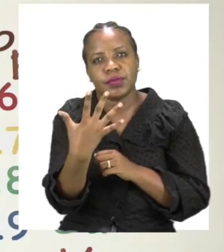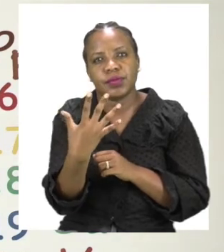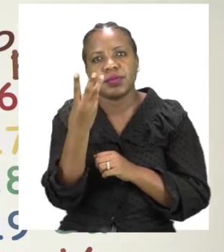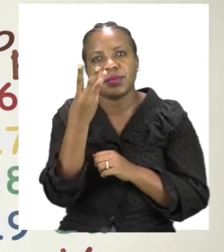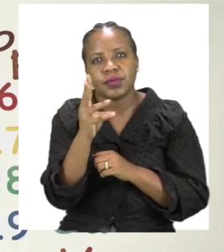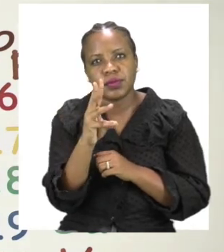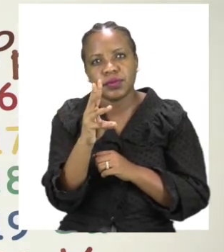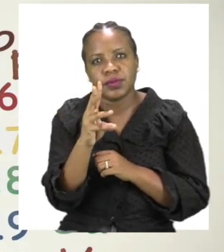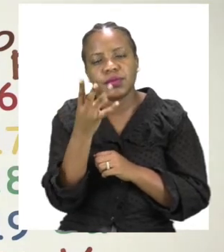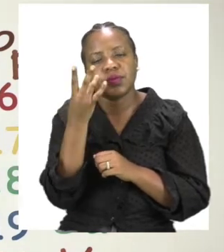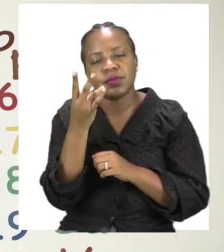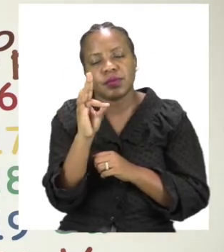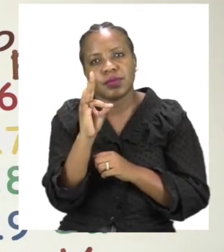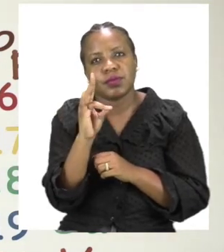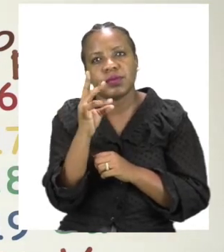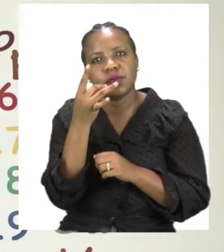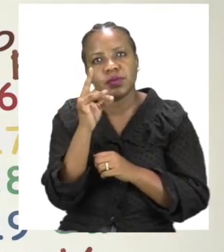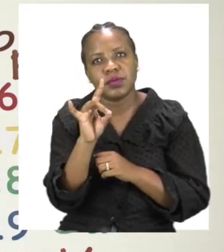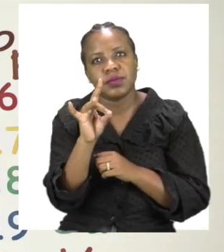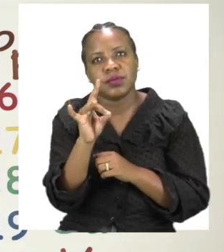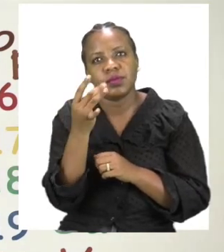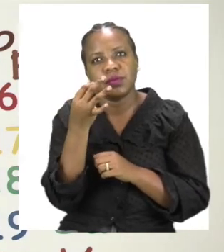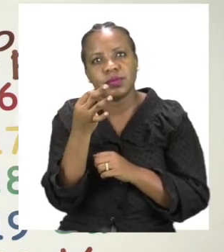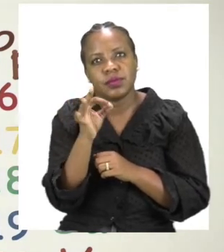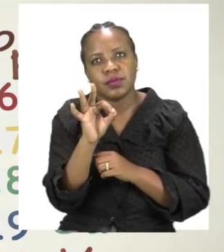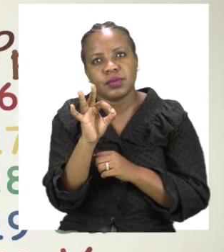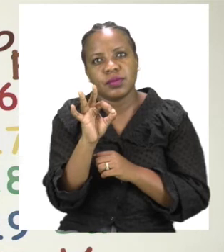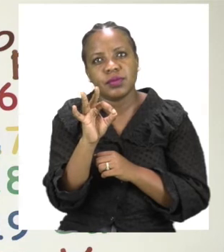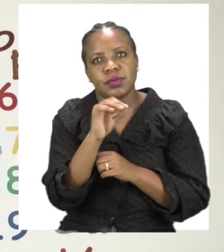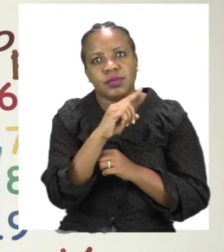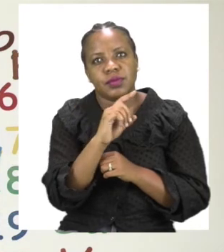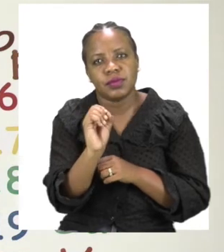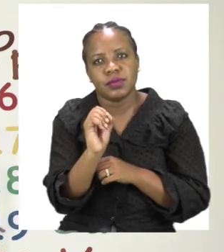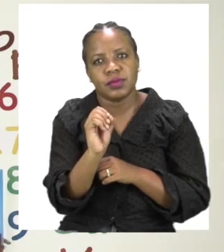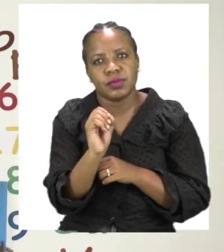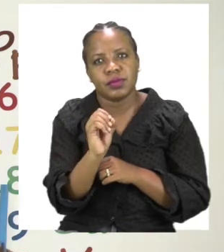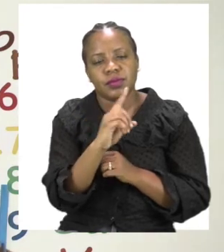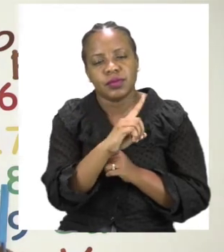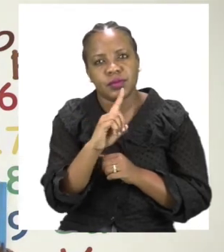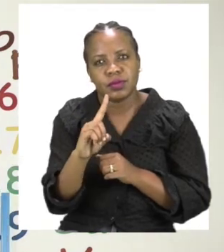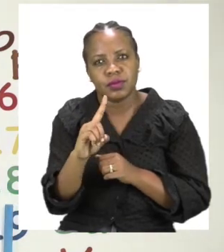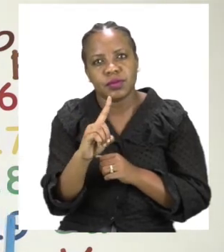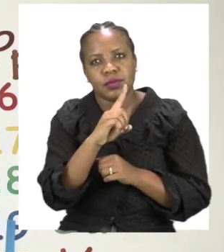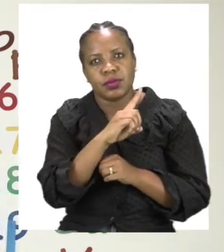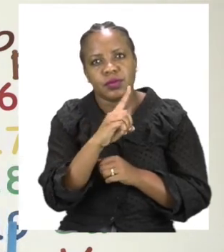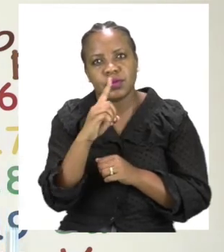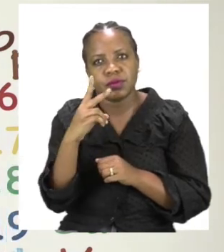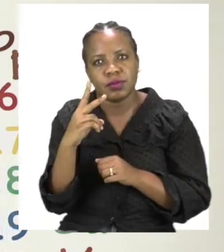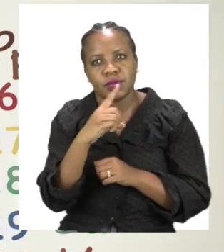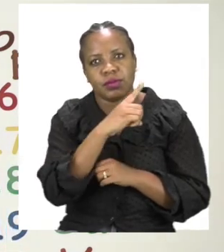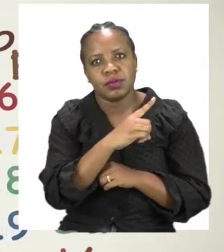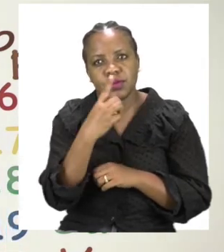6, 7, 8, 9, 10, 11,